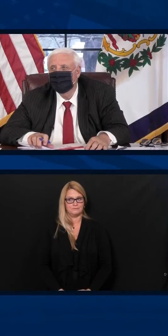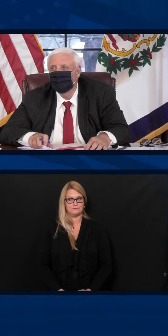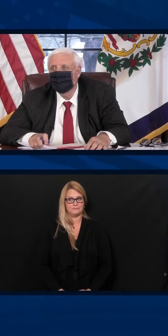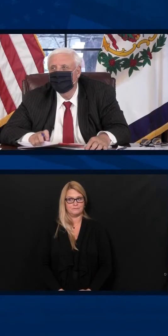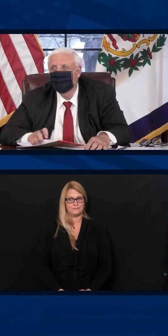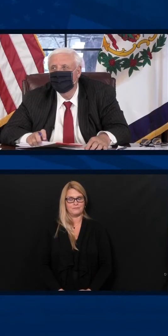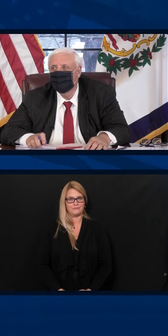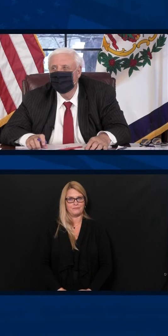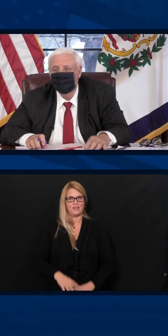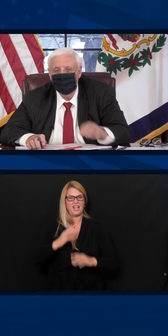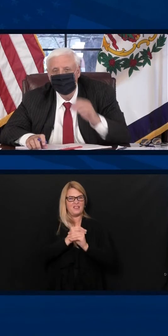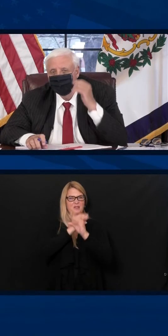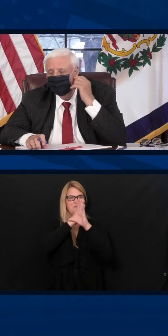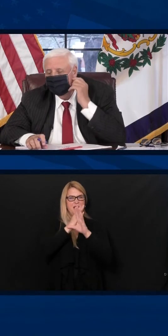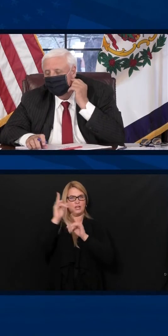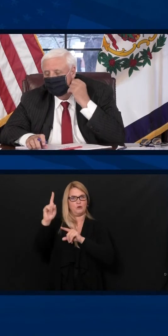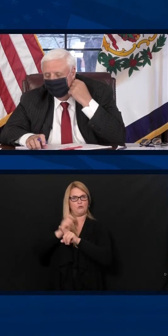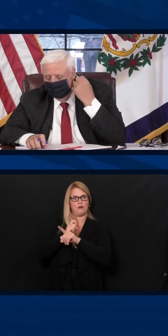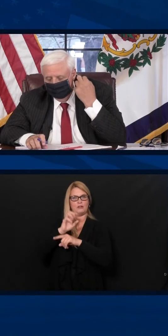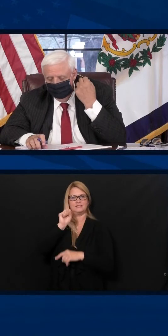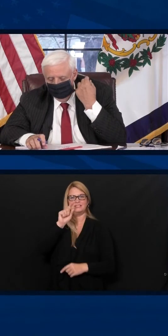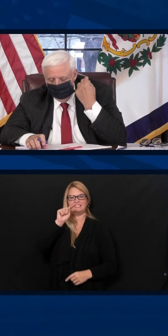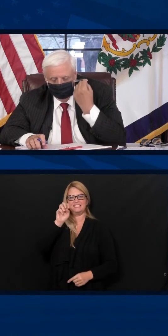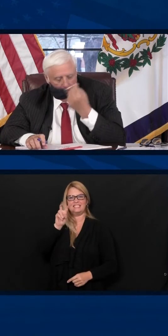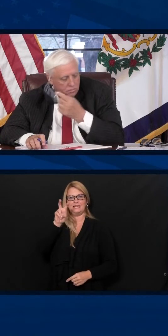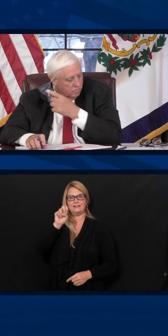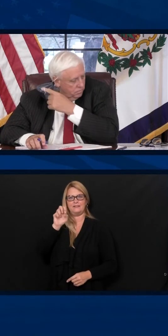The first today from Steve Adams with Ogden Newspapers.